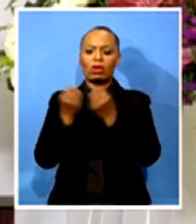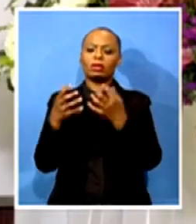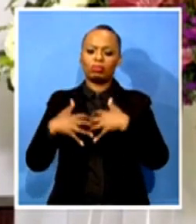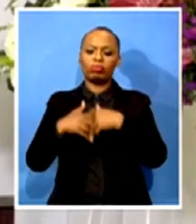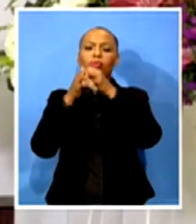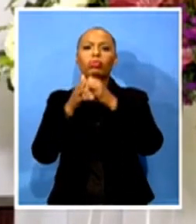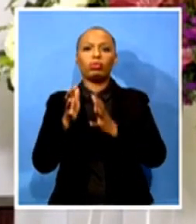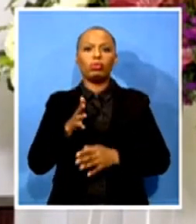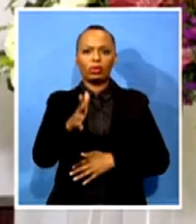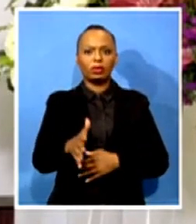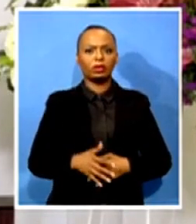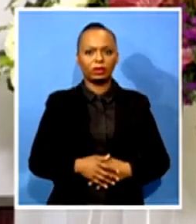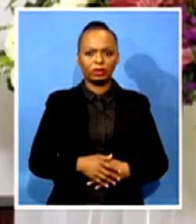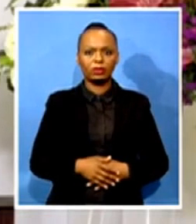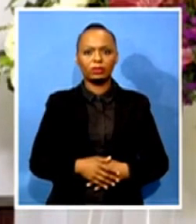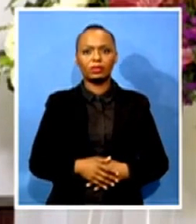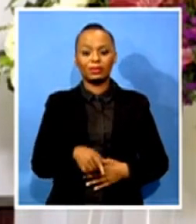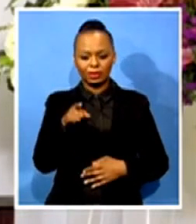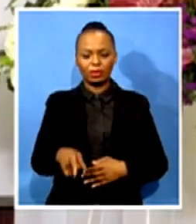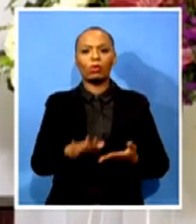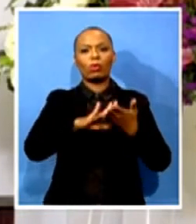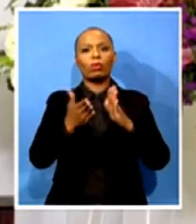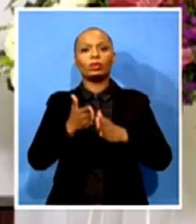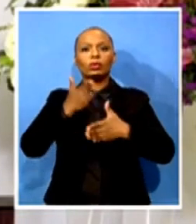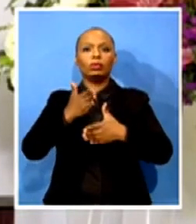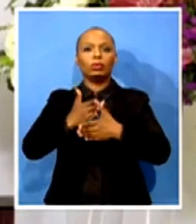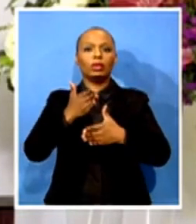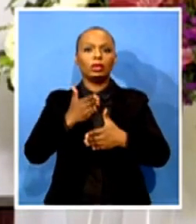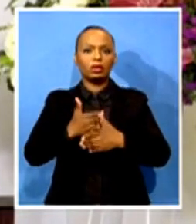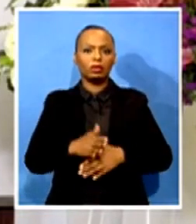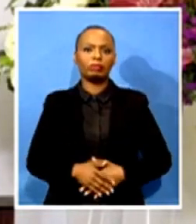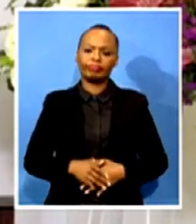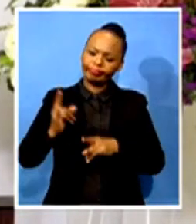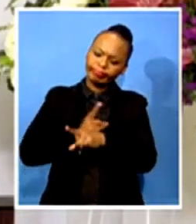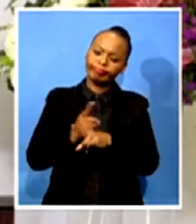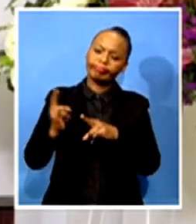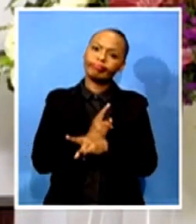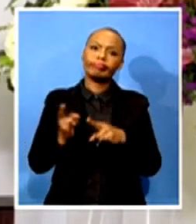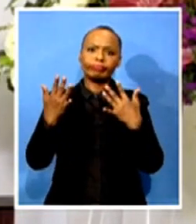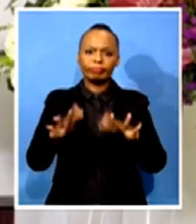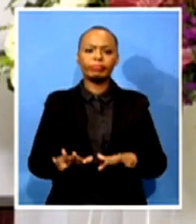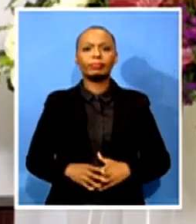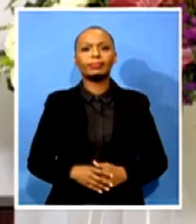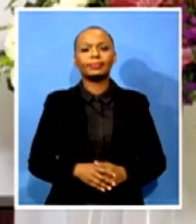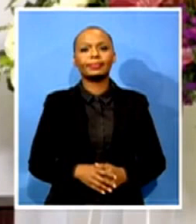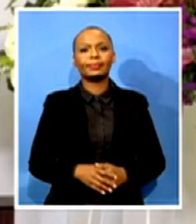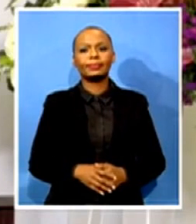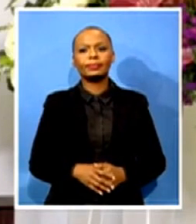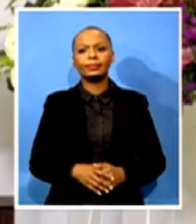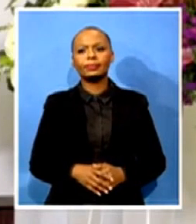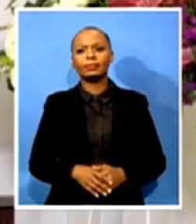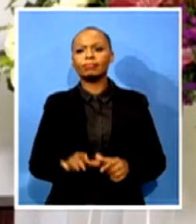work, bayixoxe le ndaba. And it resonated with me. Ngoba ngikhule